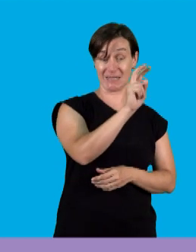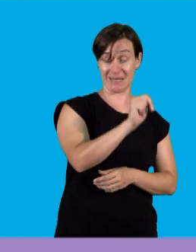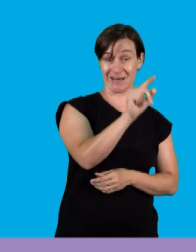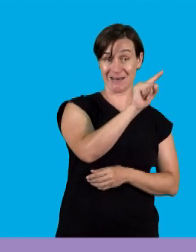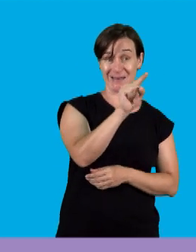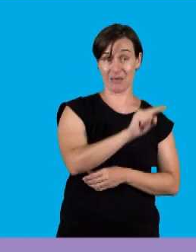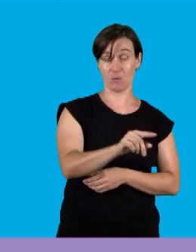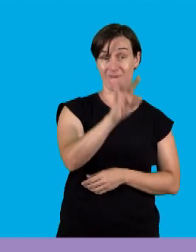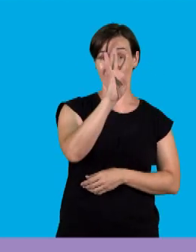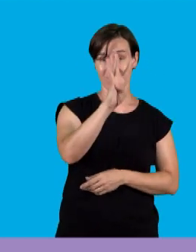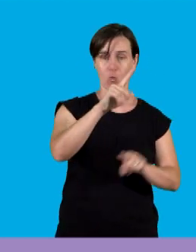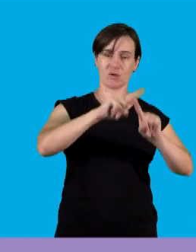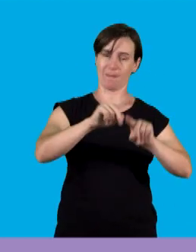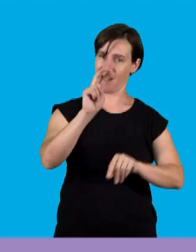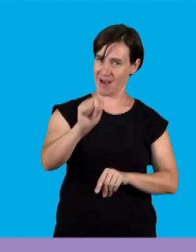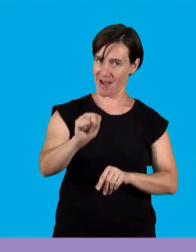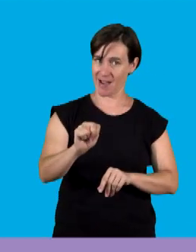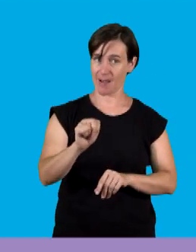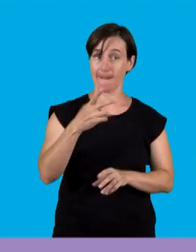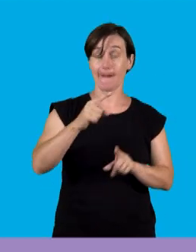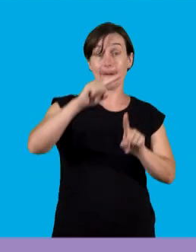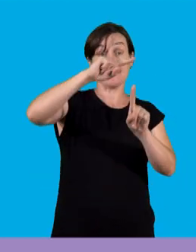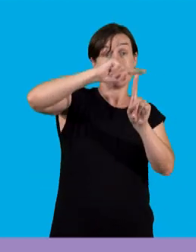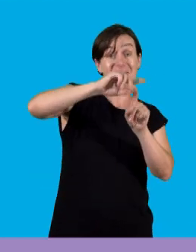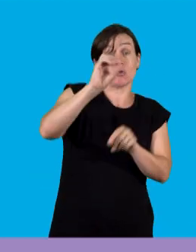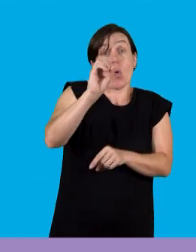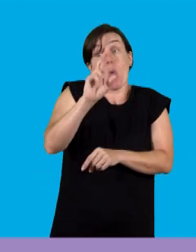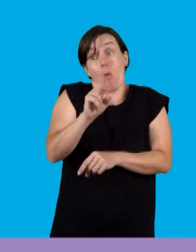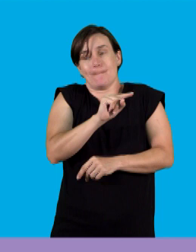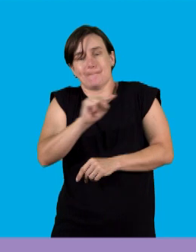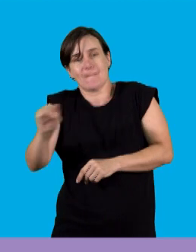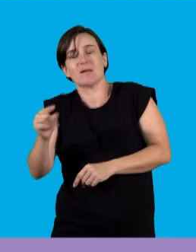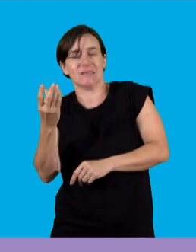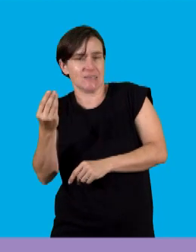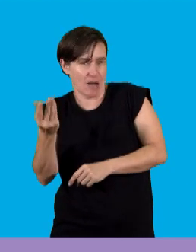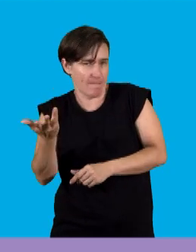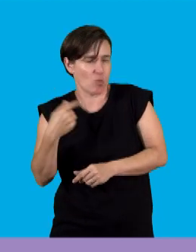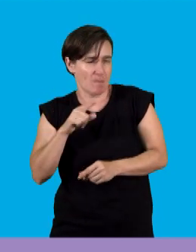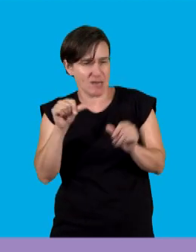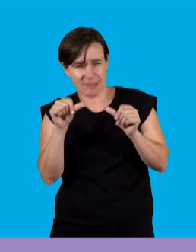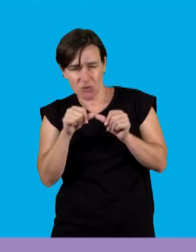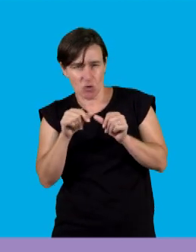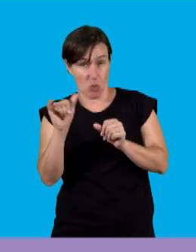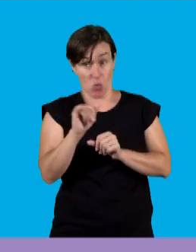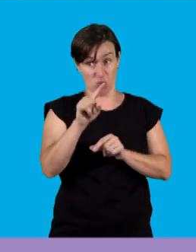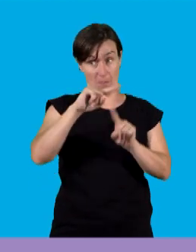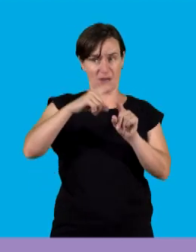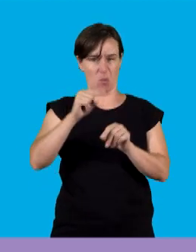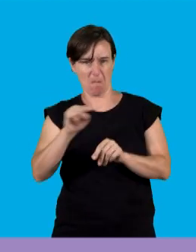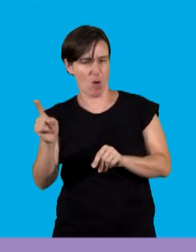our term number, and we are going to add or subtract a constant.